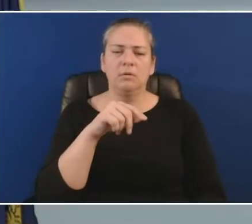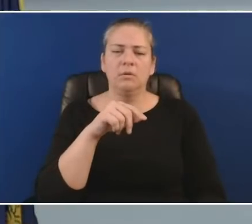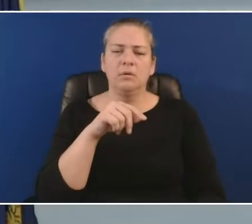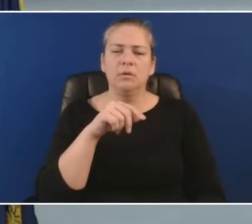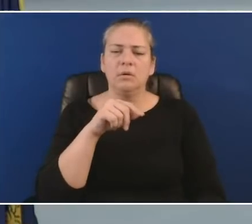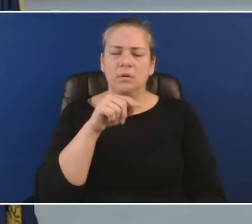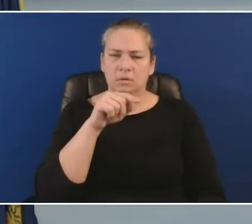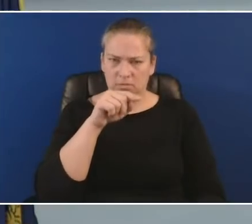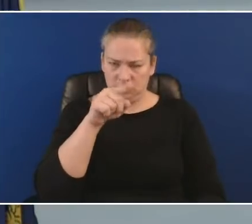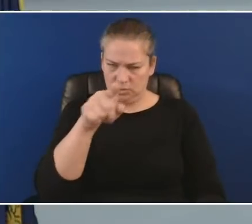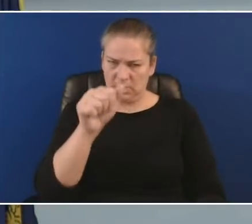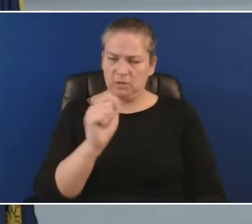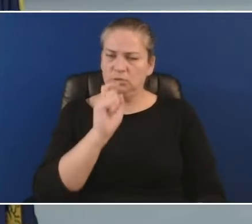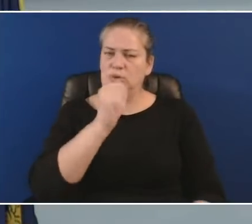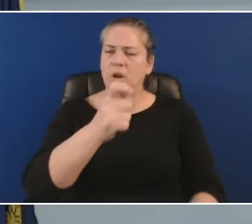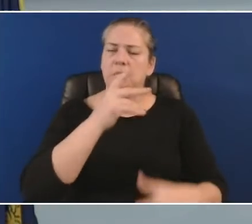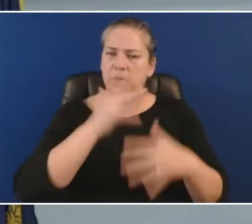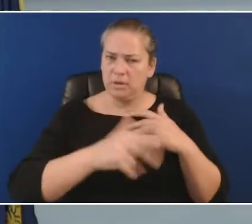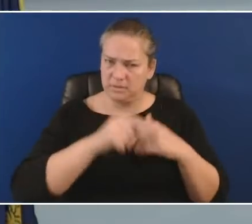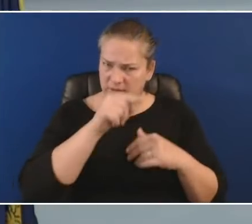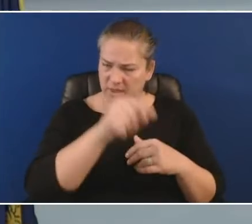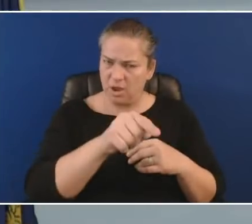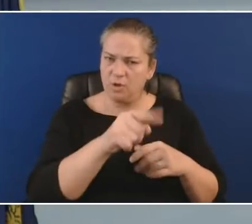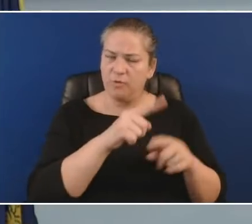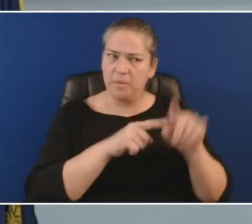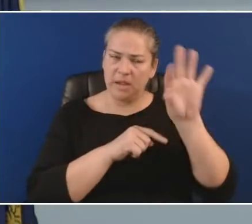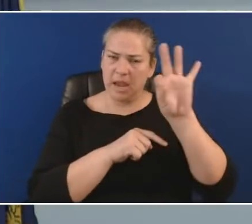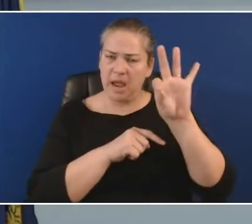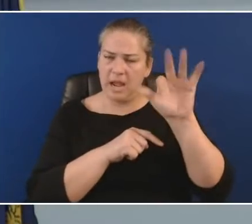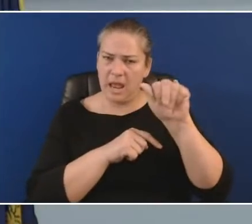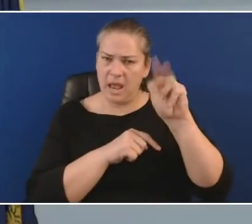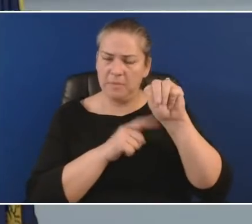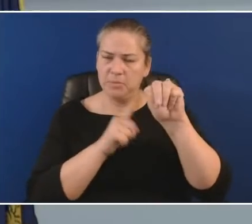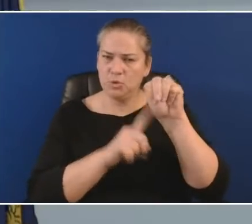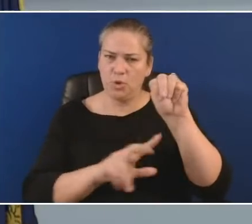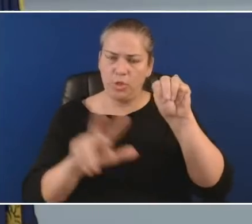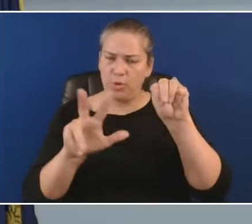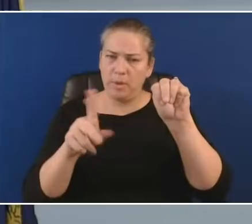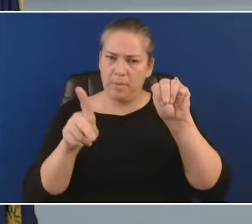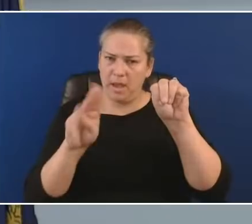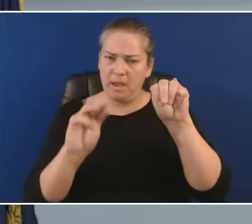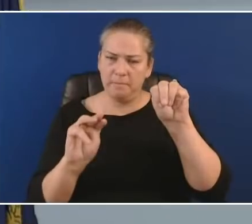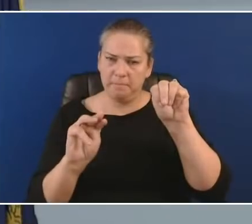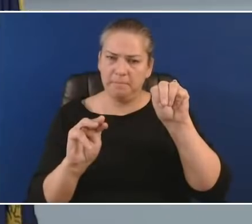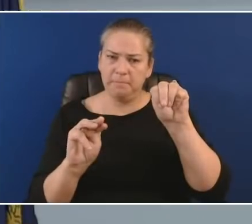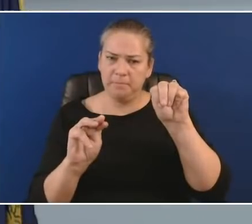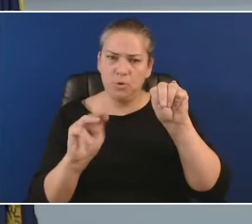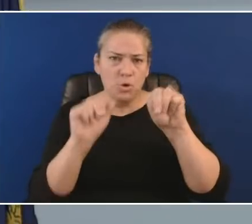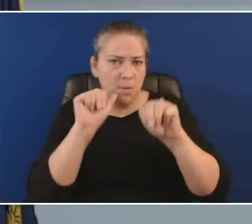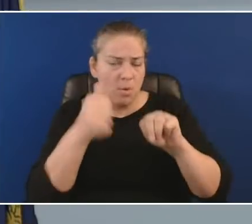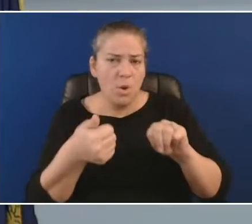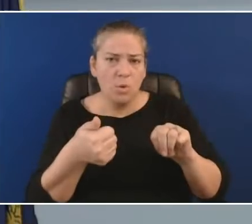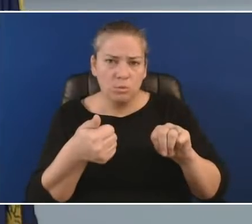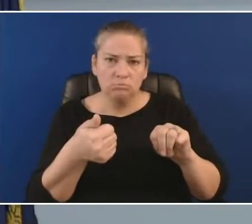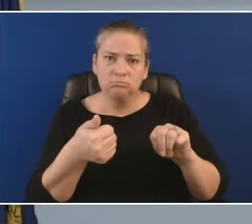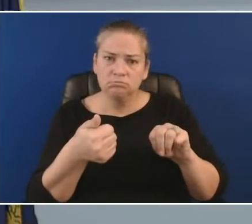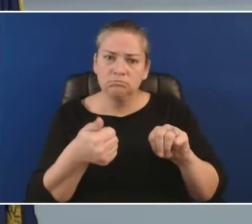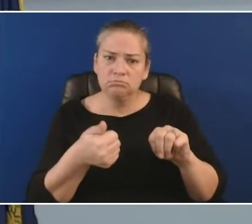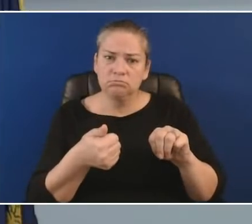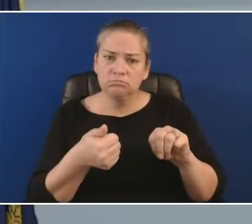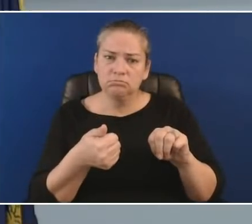available from 9 a.m. to 3 p.m. tomorrow.